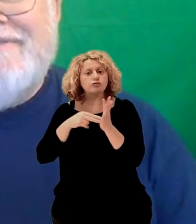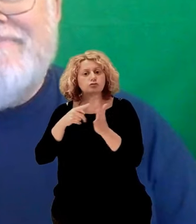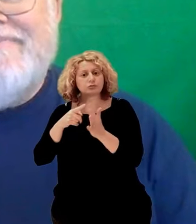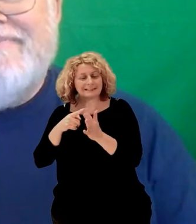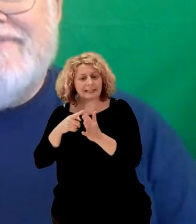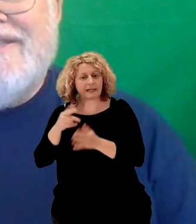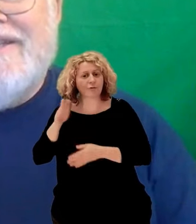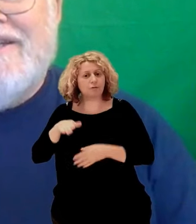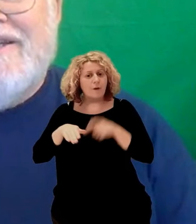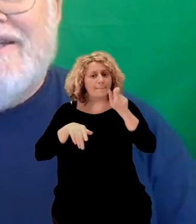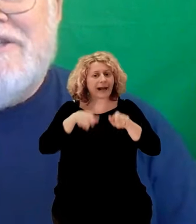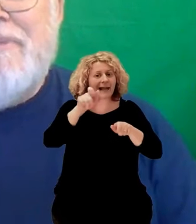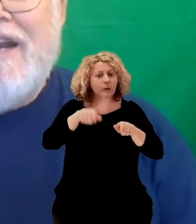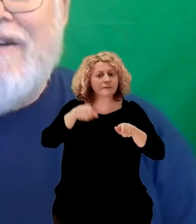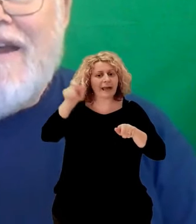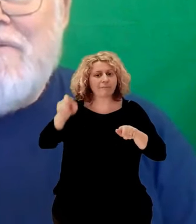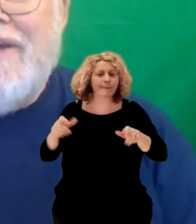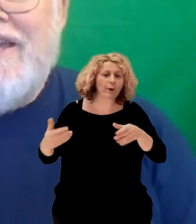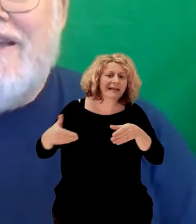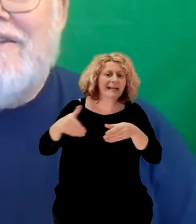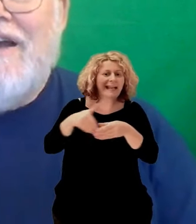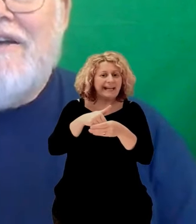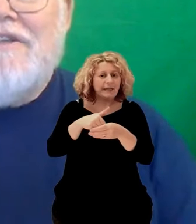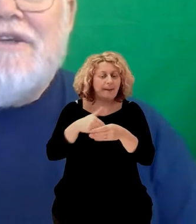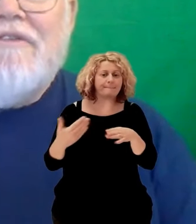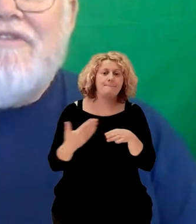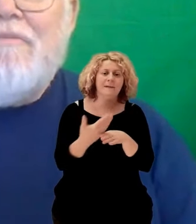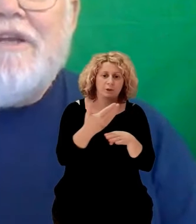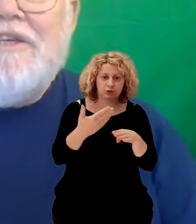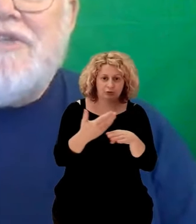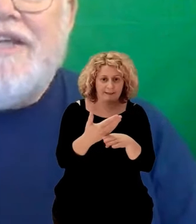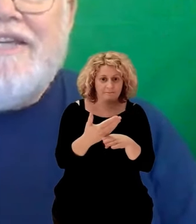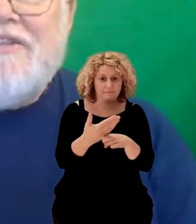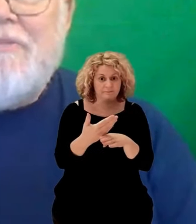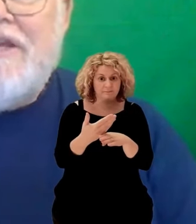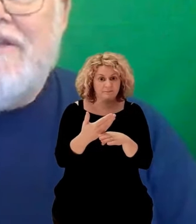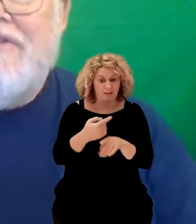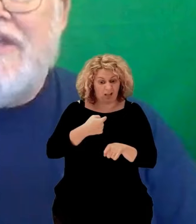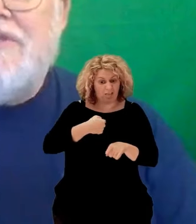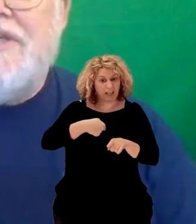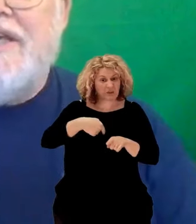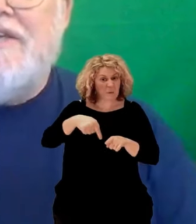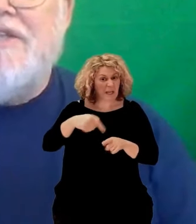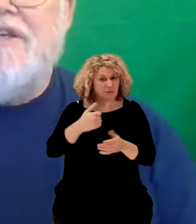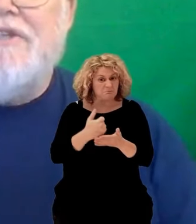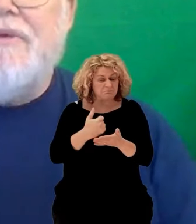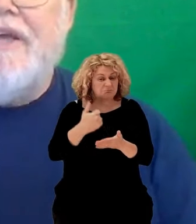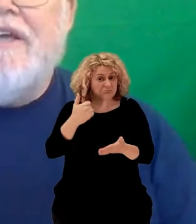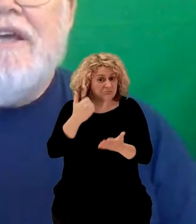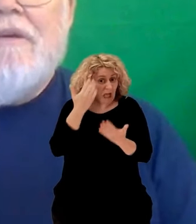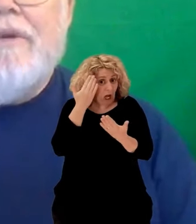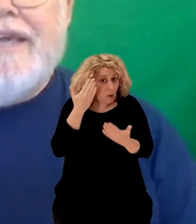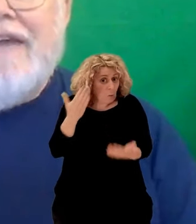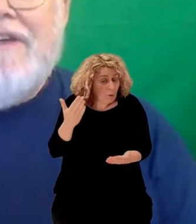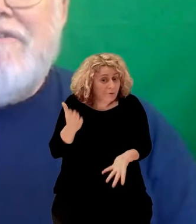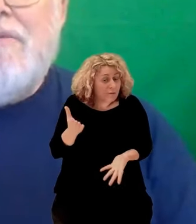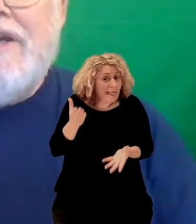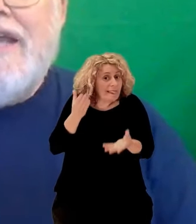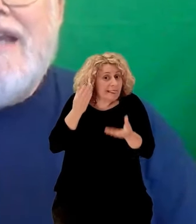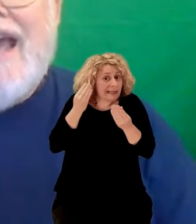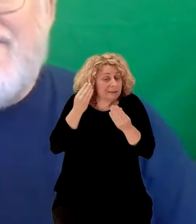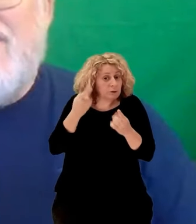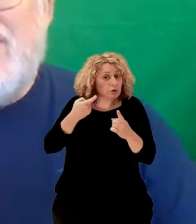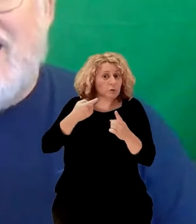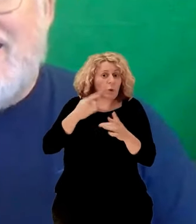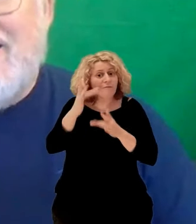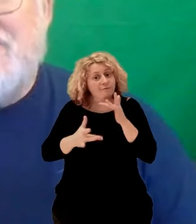week? It's been a great week, and I don't know if you've been listening in to many of the things that Keswick are doing, but Count Everyone